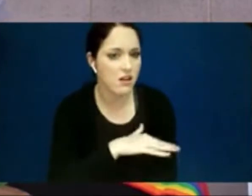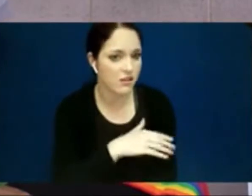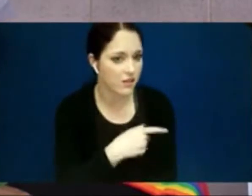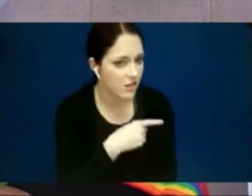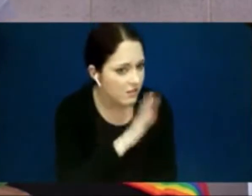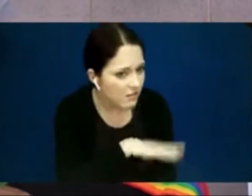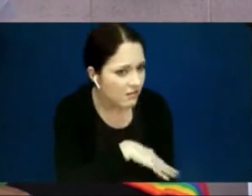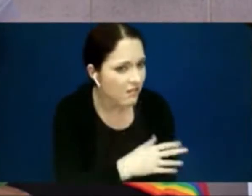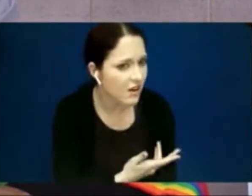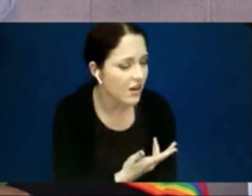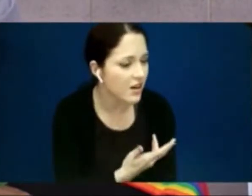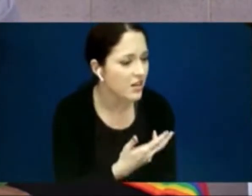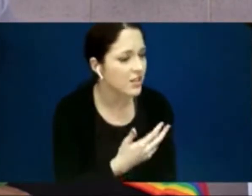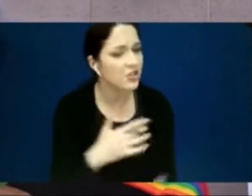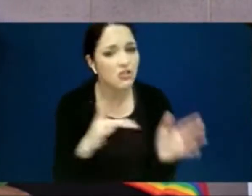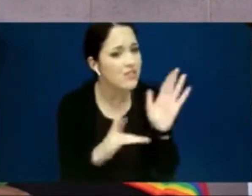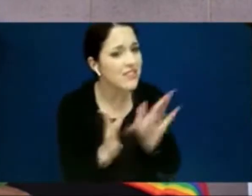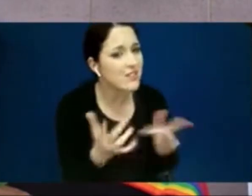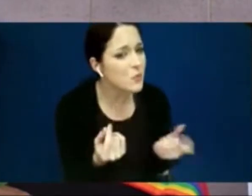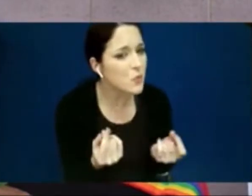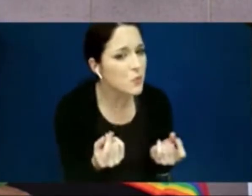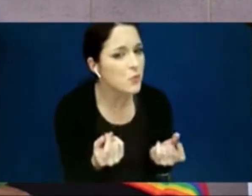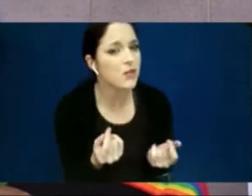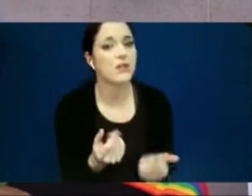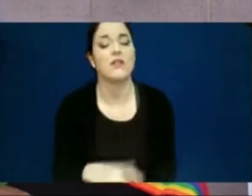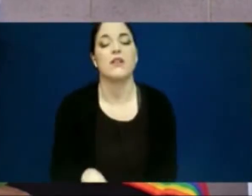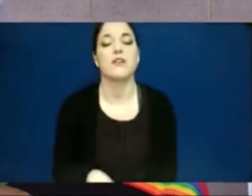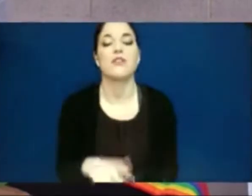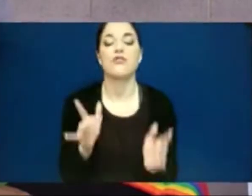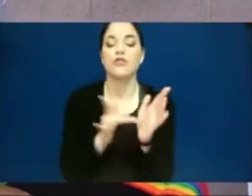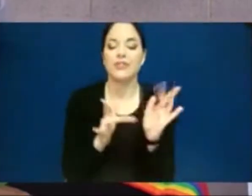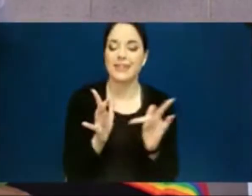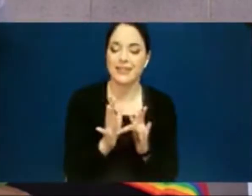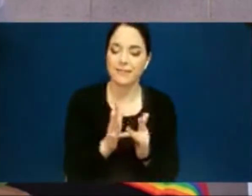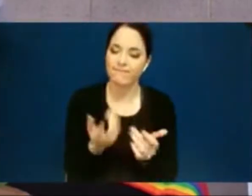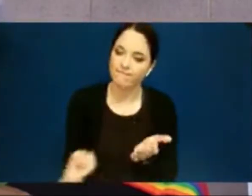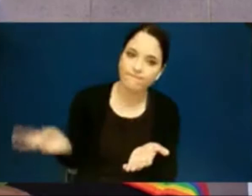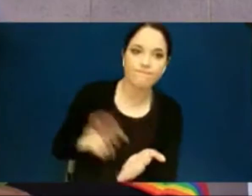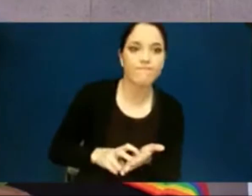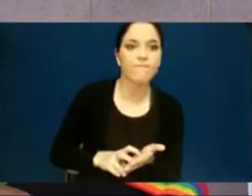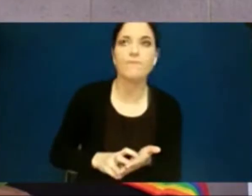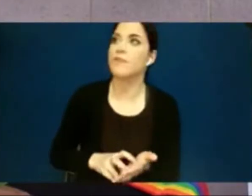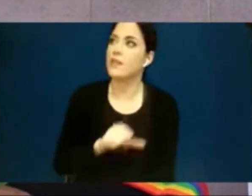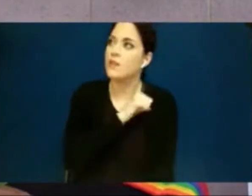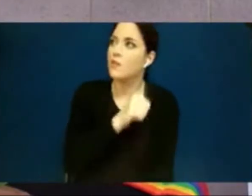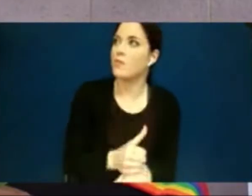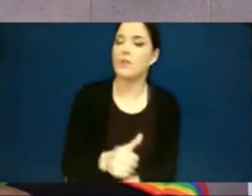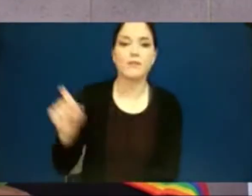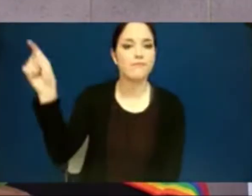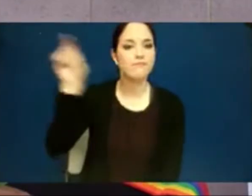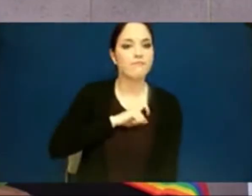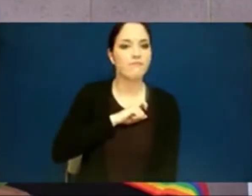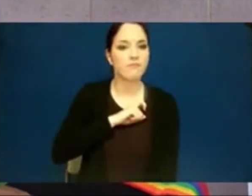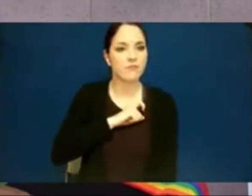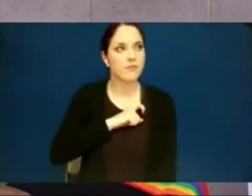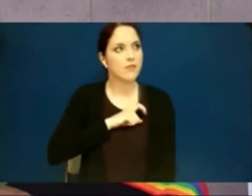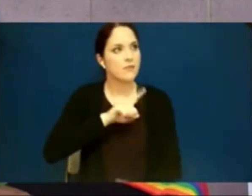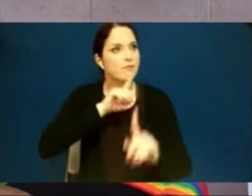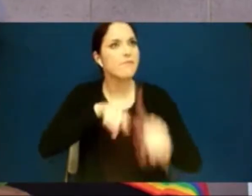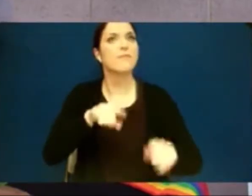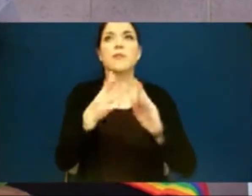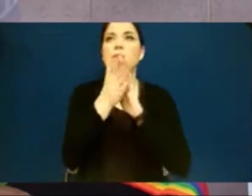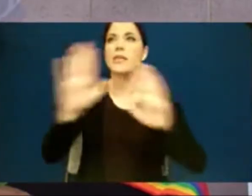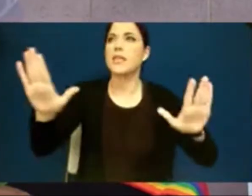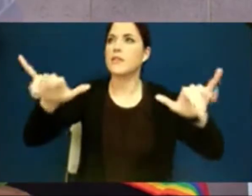Jesus gives orders to the storm. Peace, be still. With the